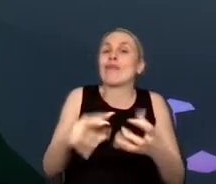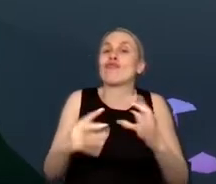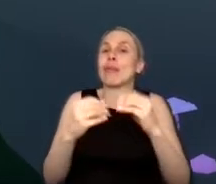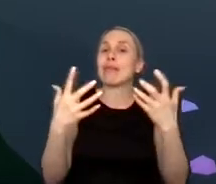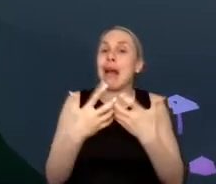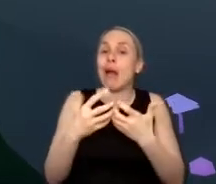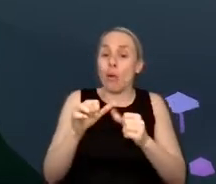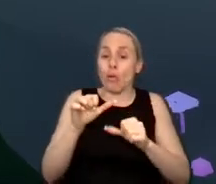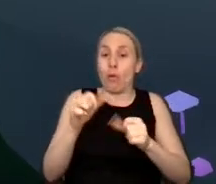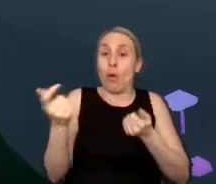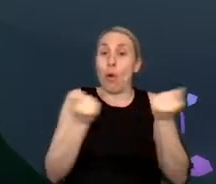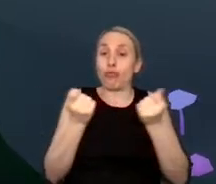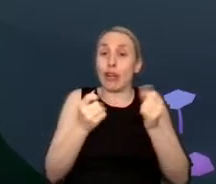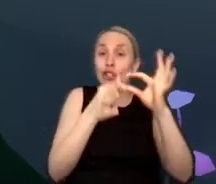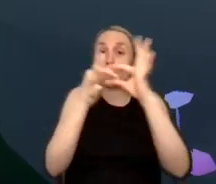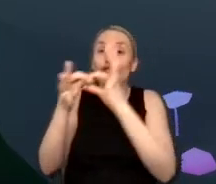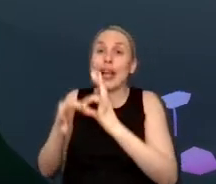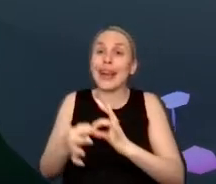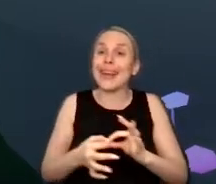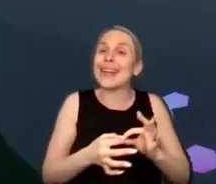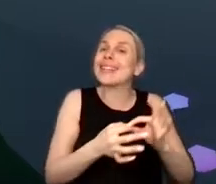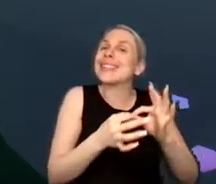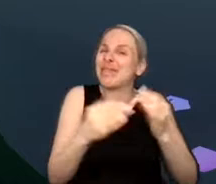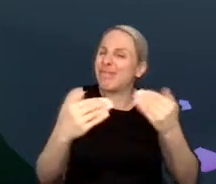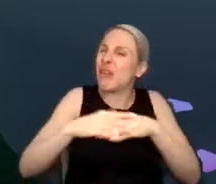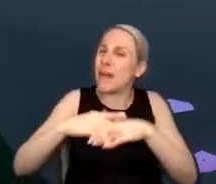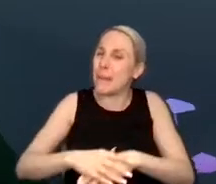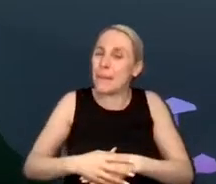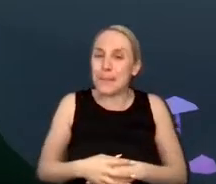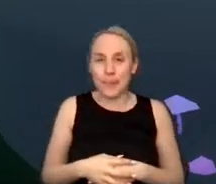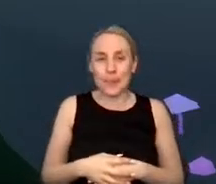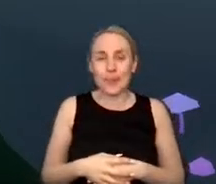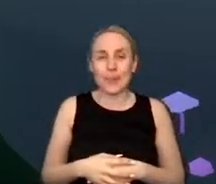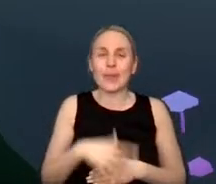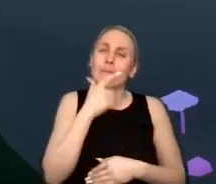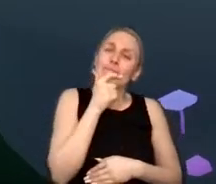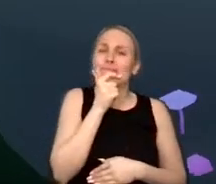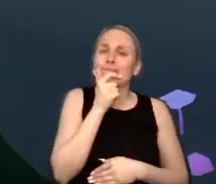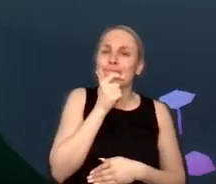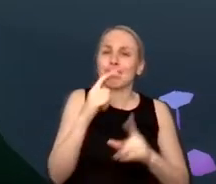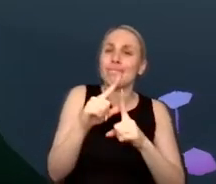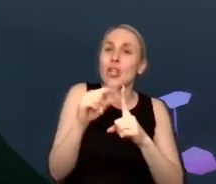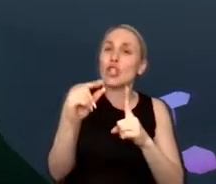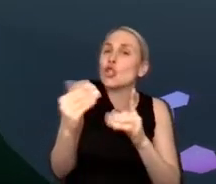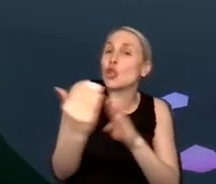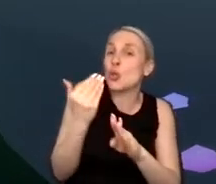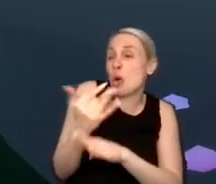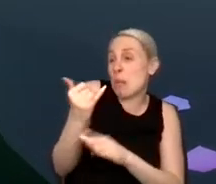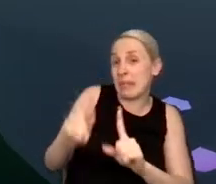So I'm curious, if the current kind of moment of like digital work has different elements,